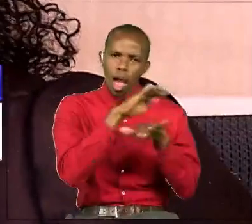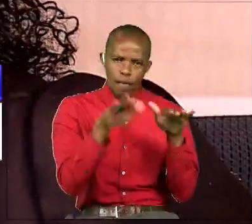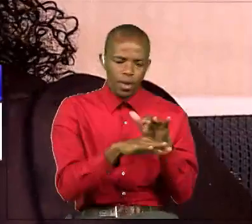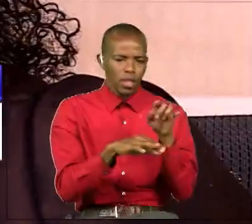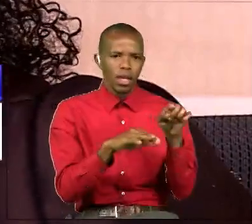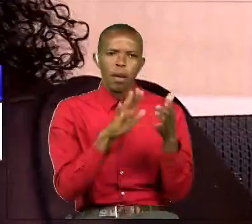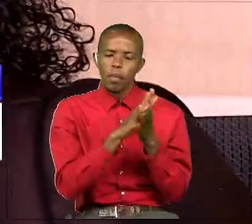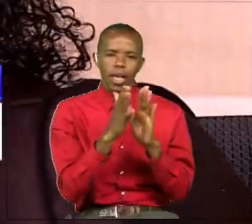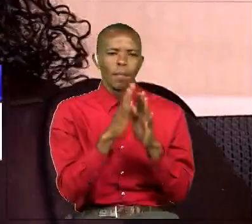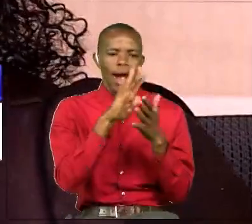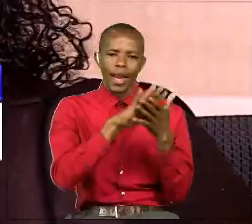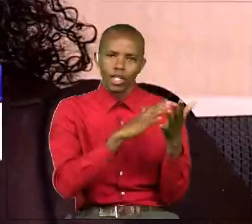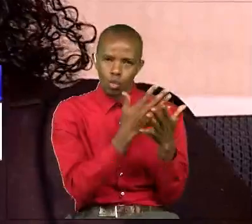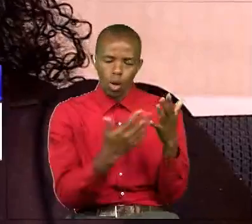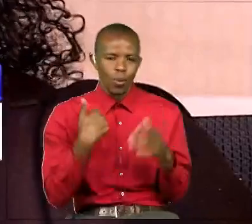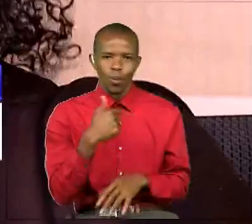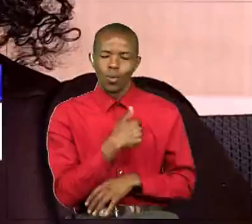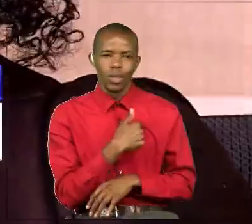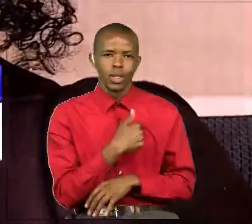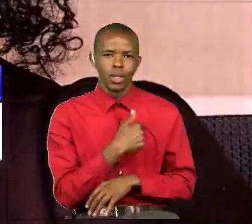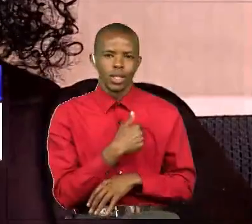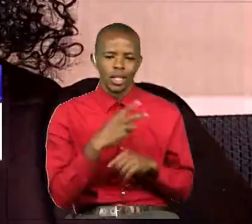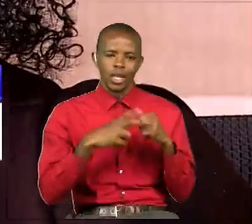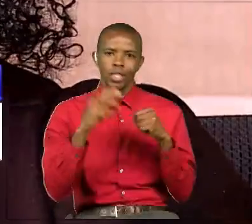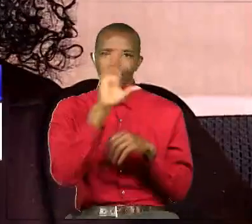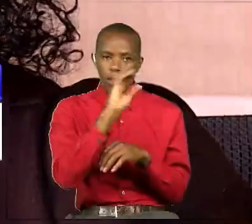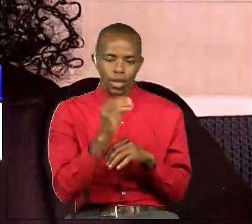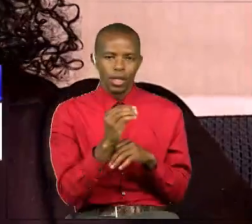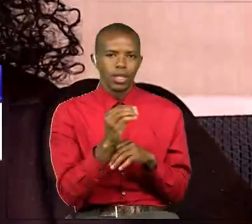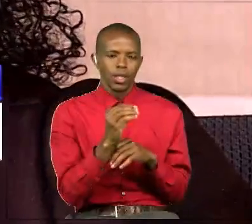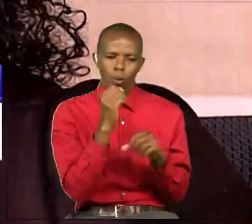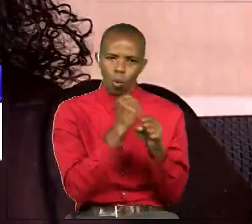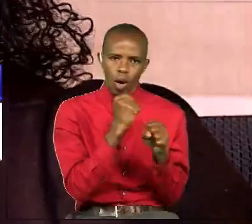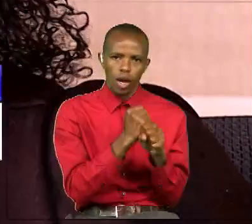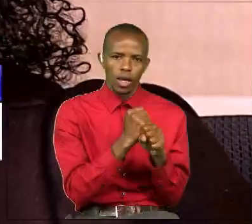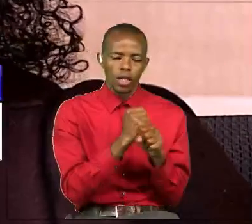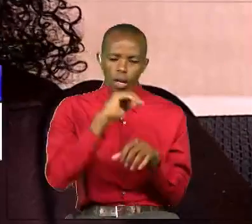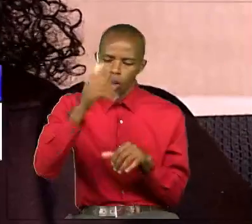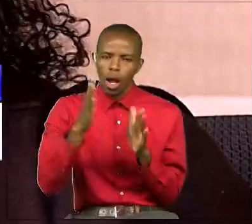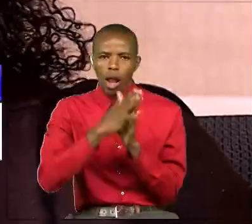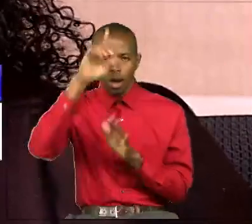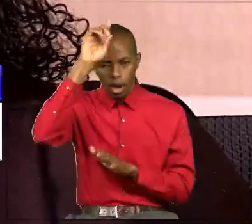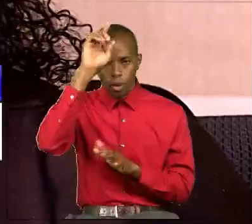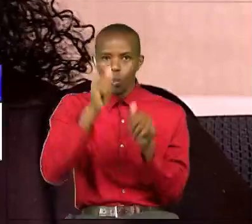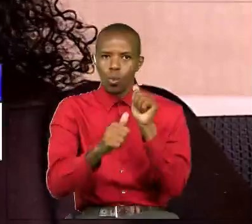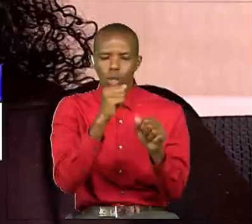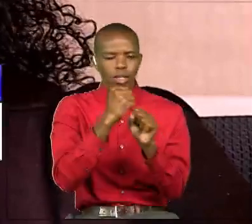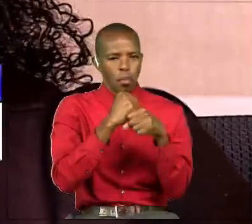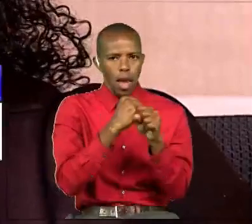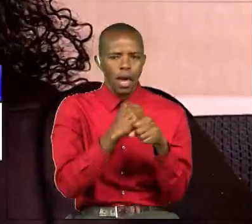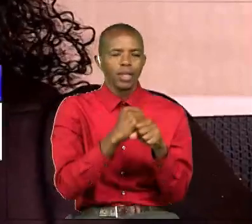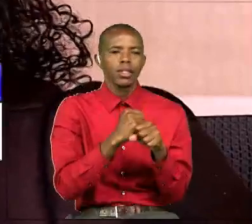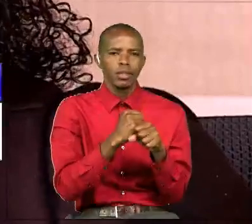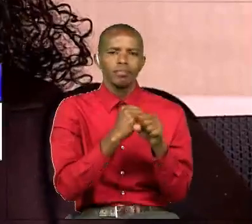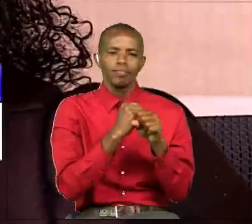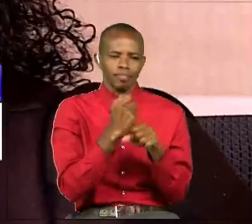a network. So currently we are maybe 70% of our network is in the peri-urban and rural areas, which makes a lot of sense because